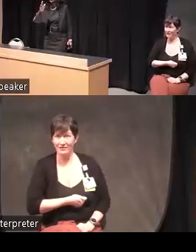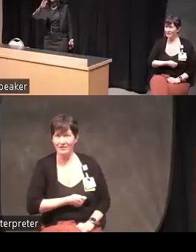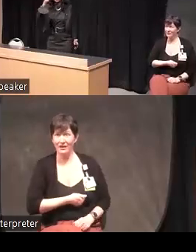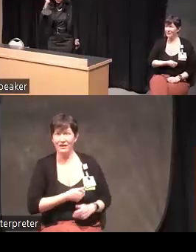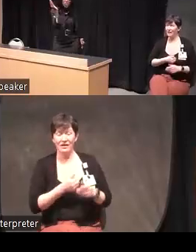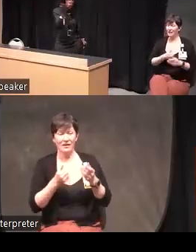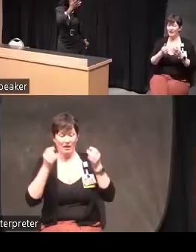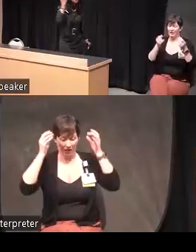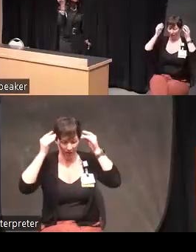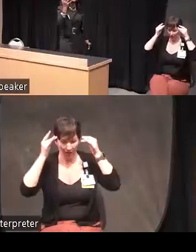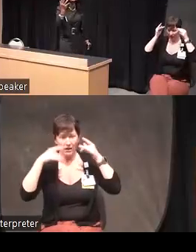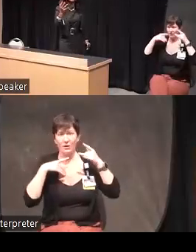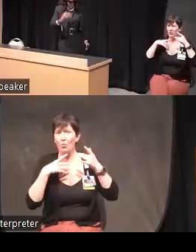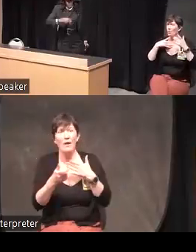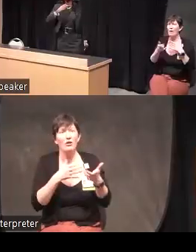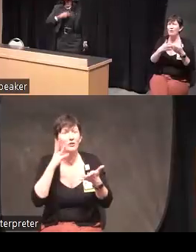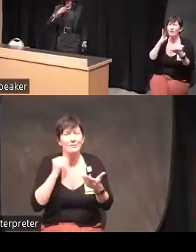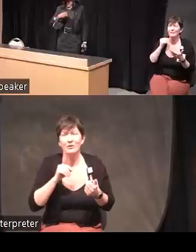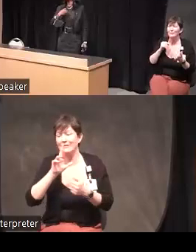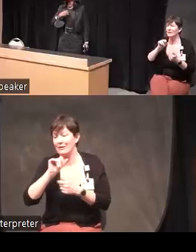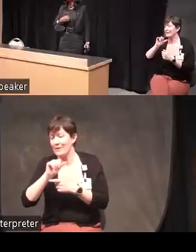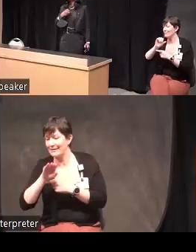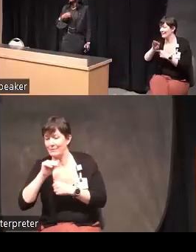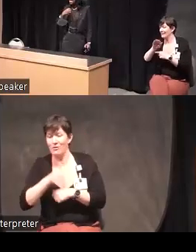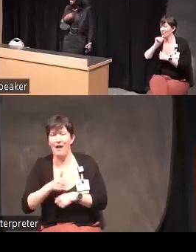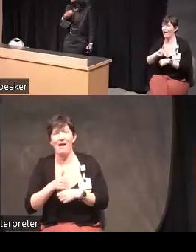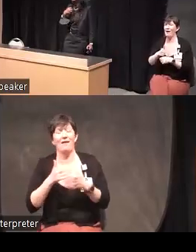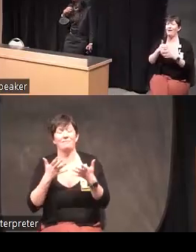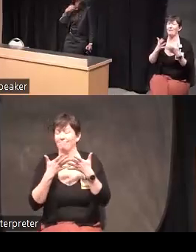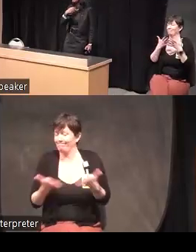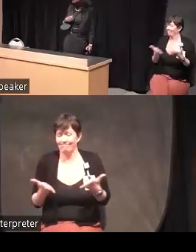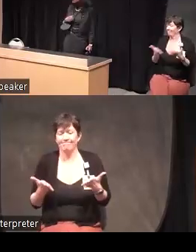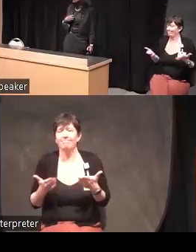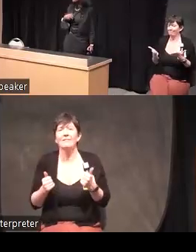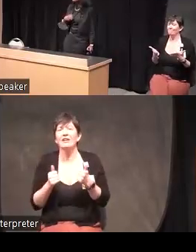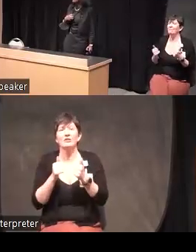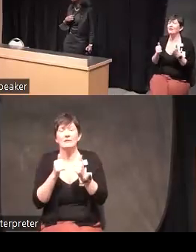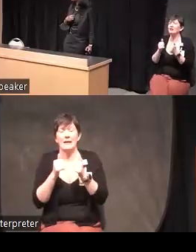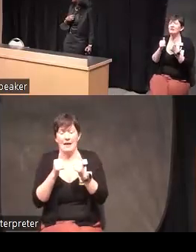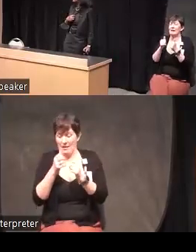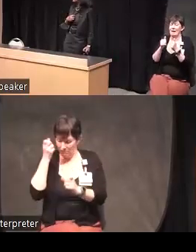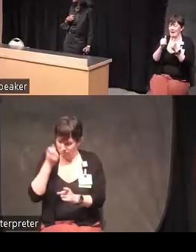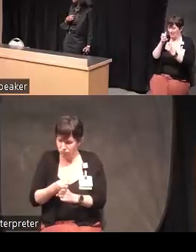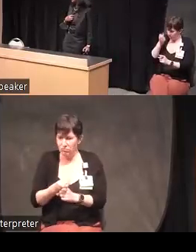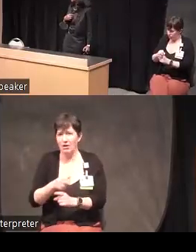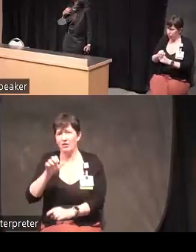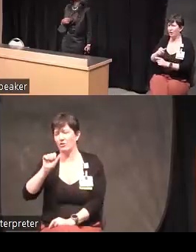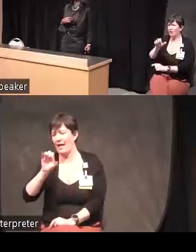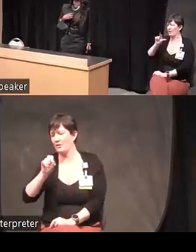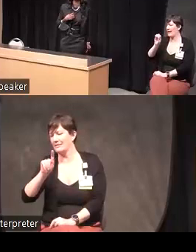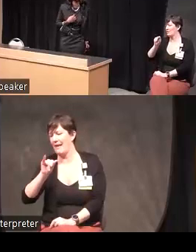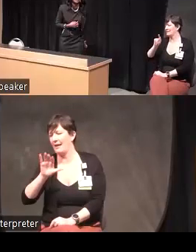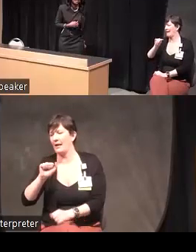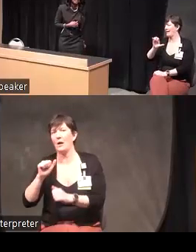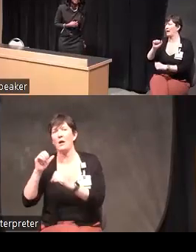against you, whether you are experiencing racism or not, it takes an allostatic, it has a measurable impact on your allostatic load, and your